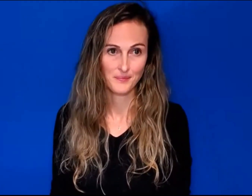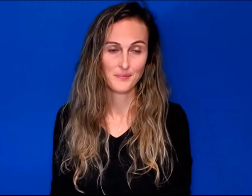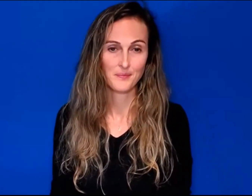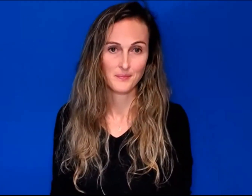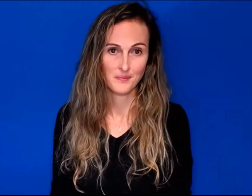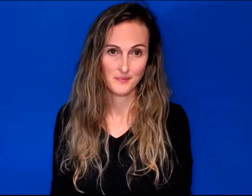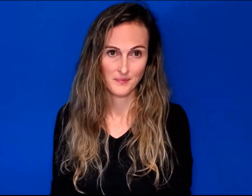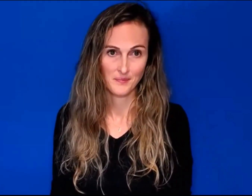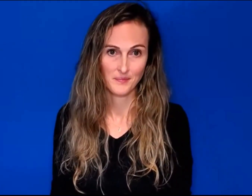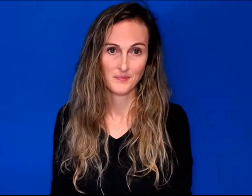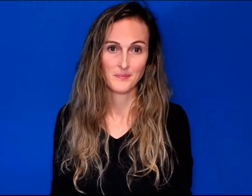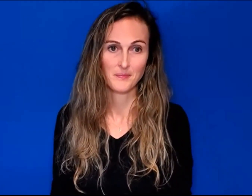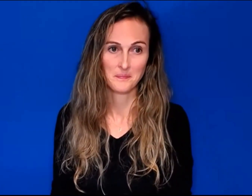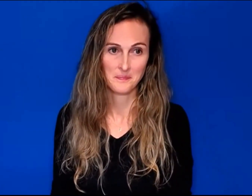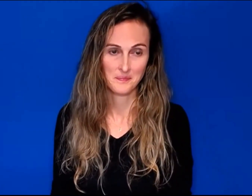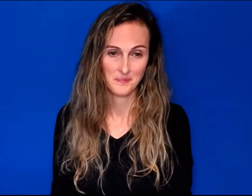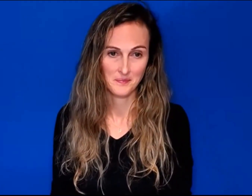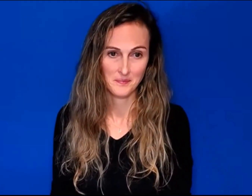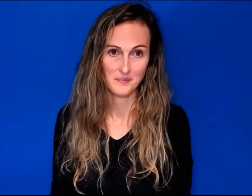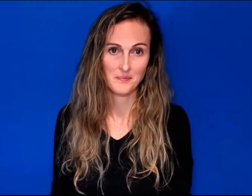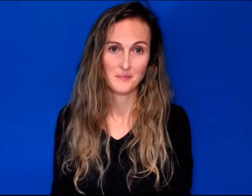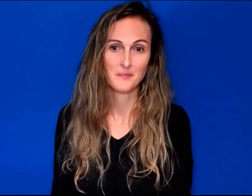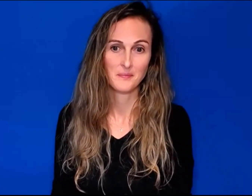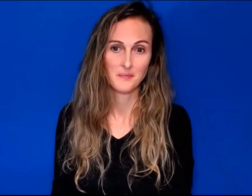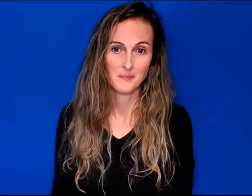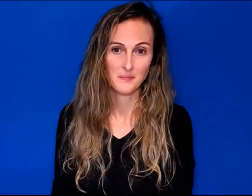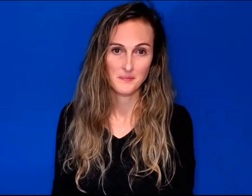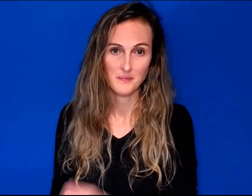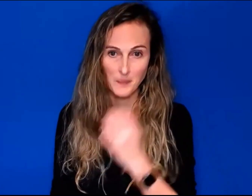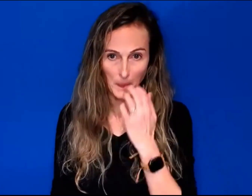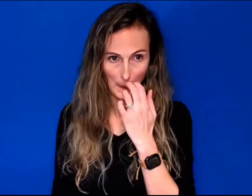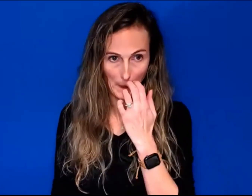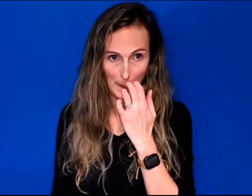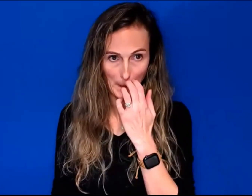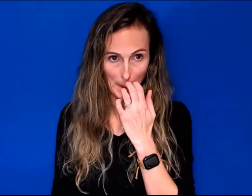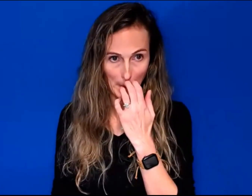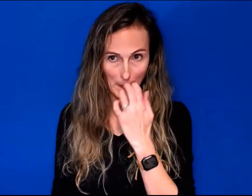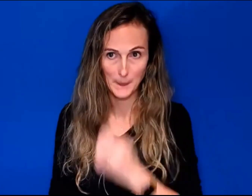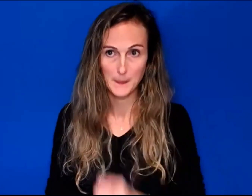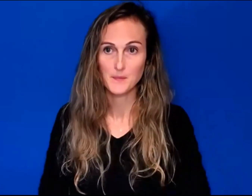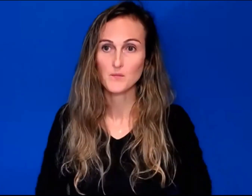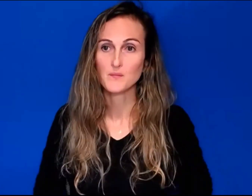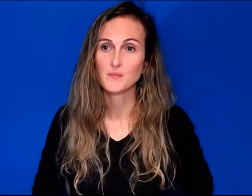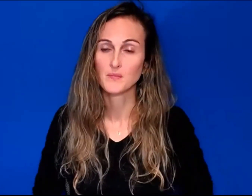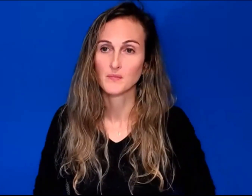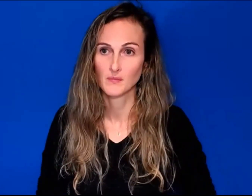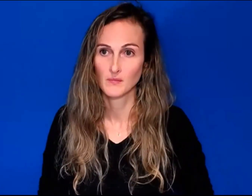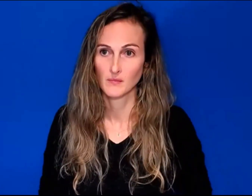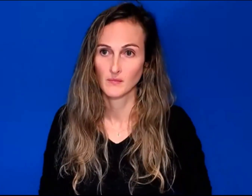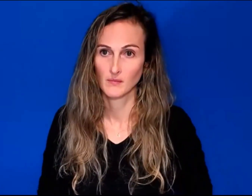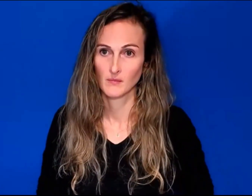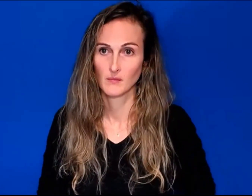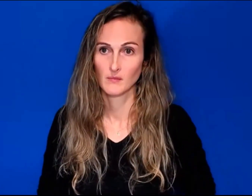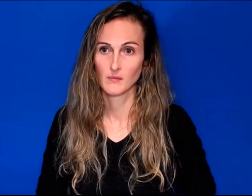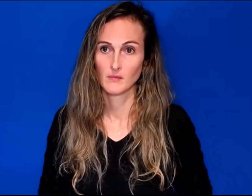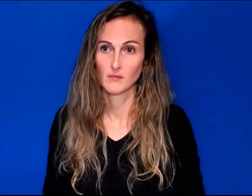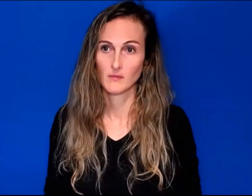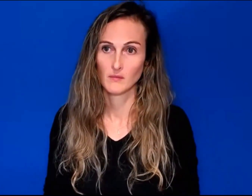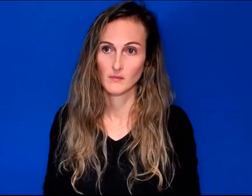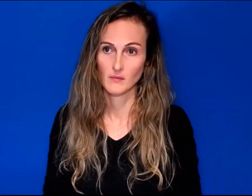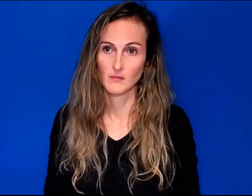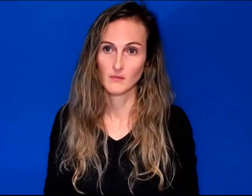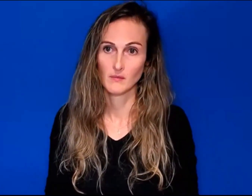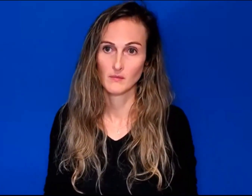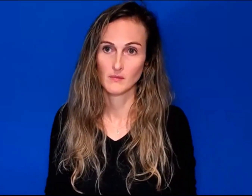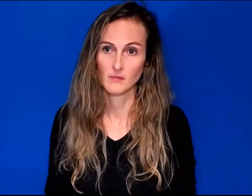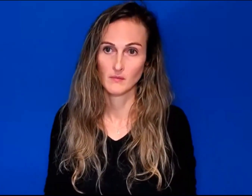Just let me know if we need to slow down or repeat things. If you have questions, I want to highly encourage people to be in the chat. If you've ever been at a presentation where